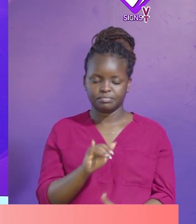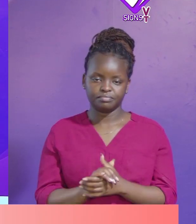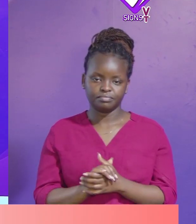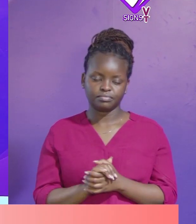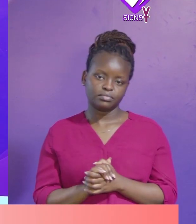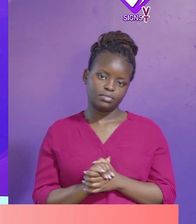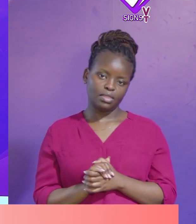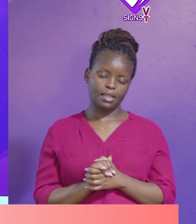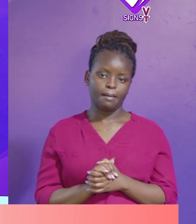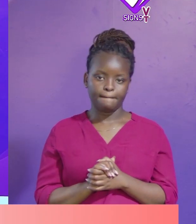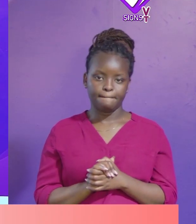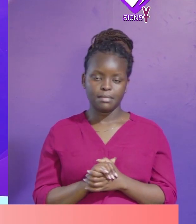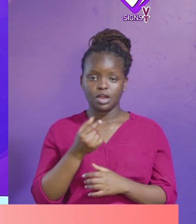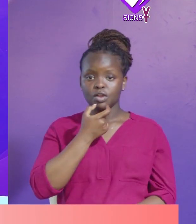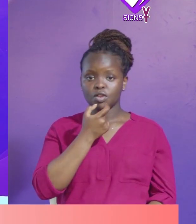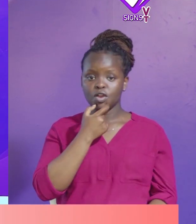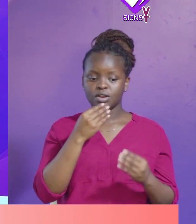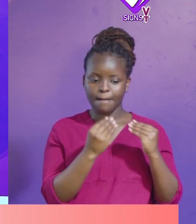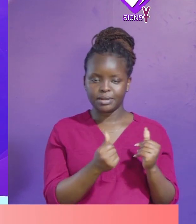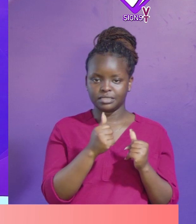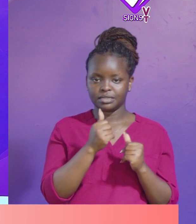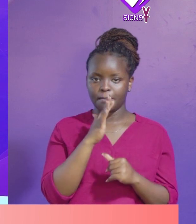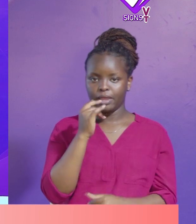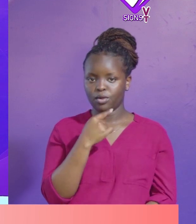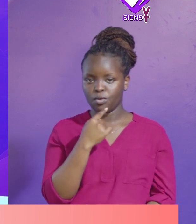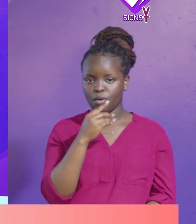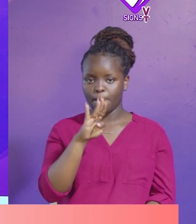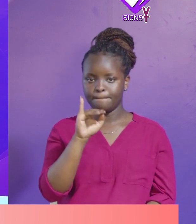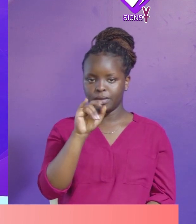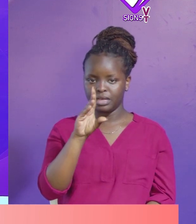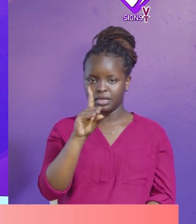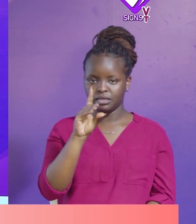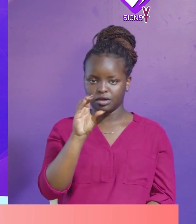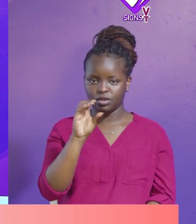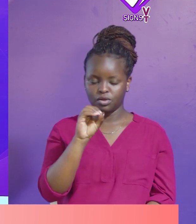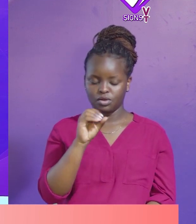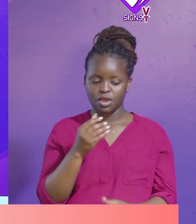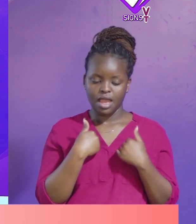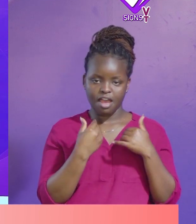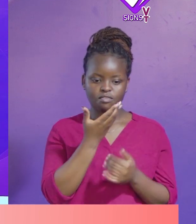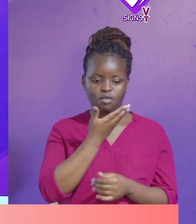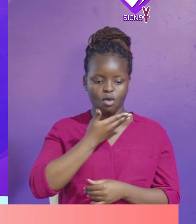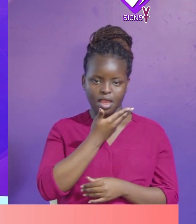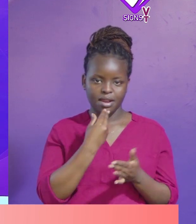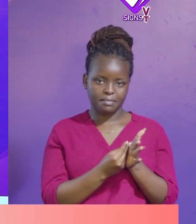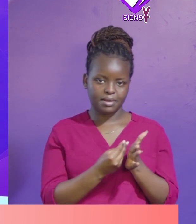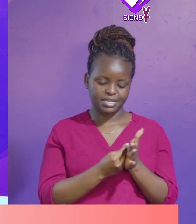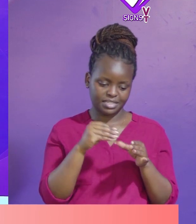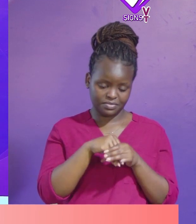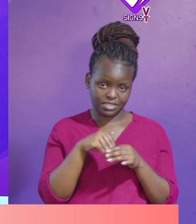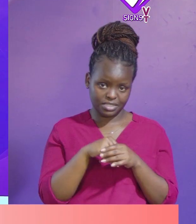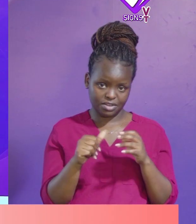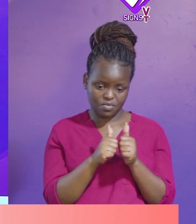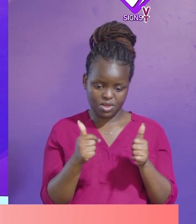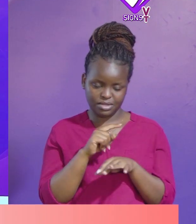by Bidco United. Bidco Oilers, they have the oil money, so I think they invested well this